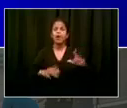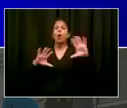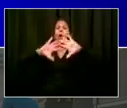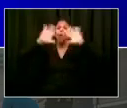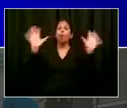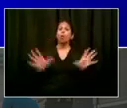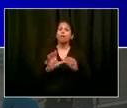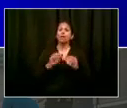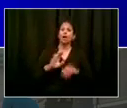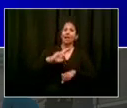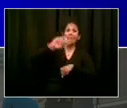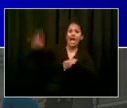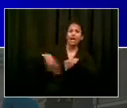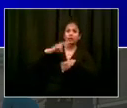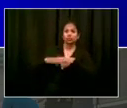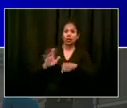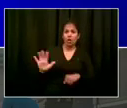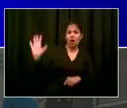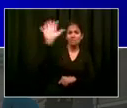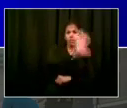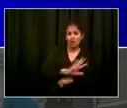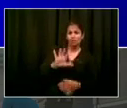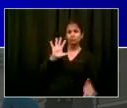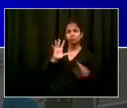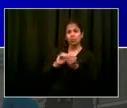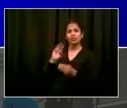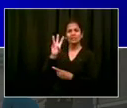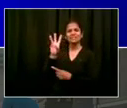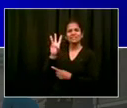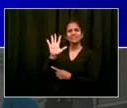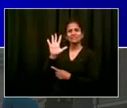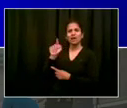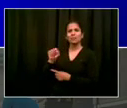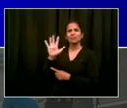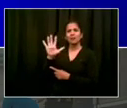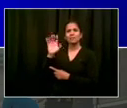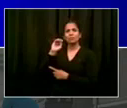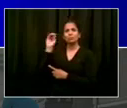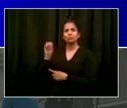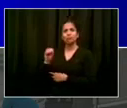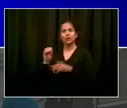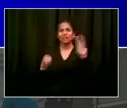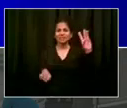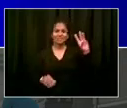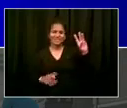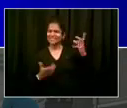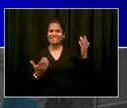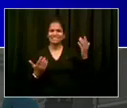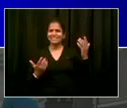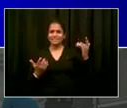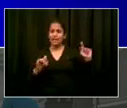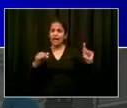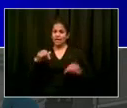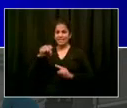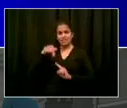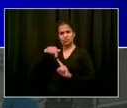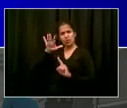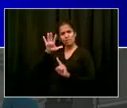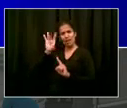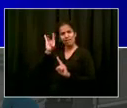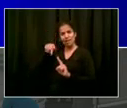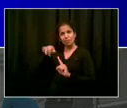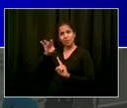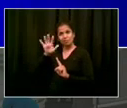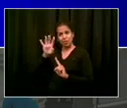and do this. I know, the pandemic, all the dislocation, all the challenges we faced. It's not surprising we're behind the national average, but we